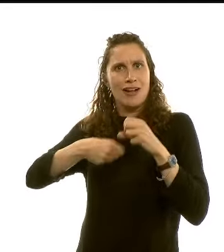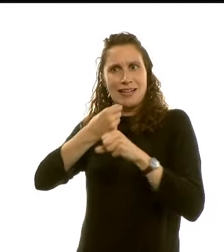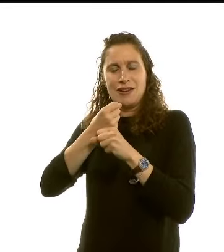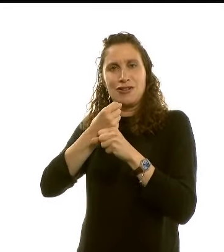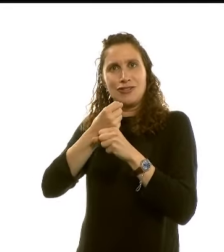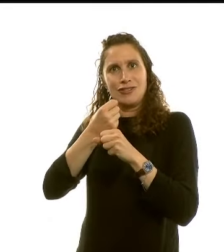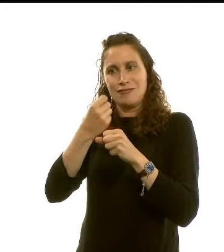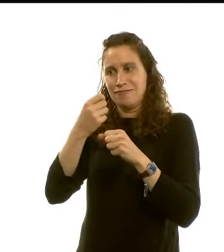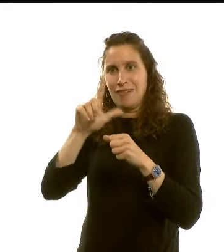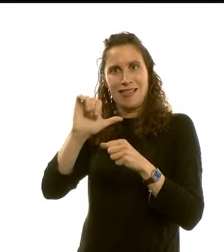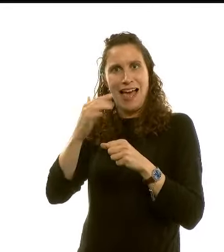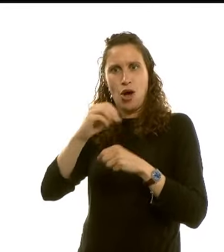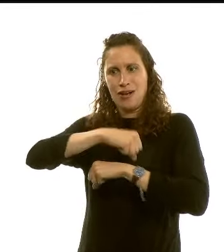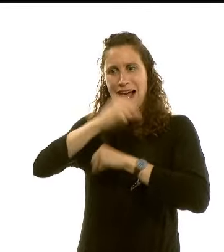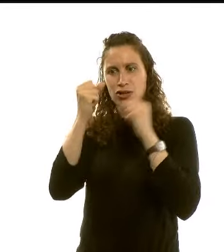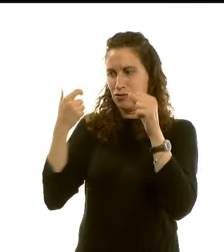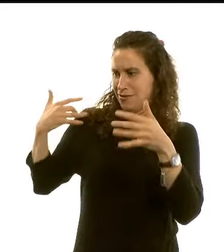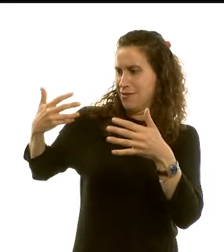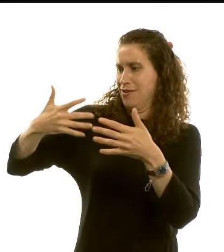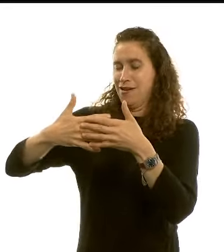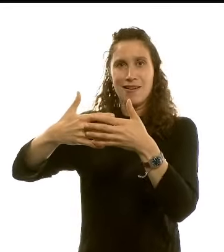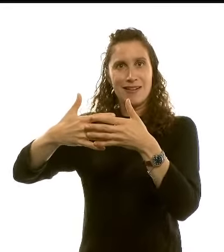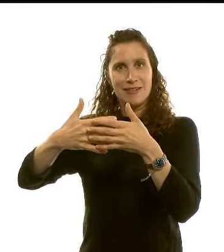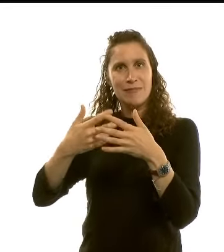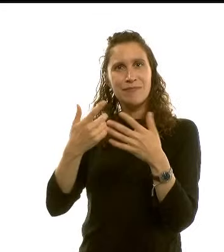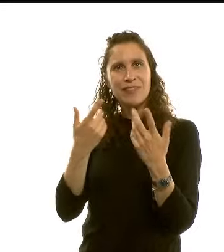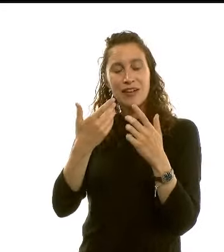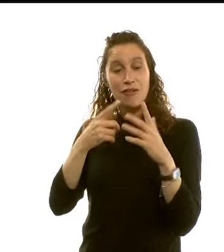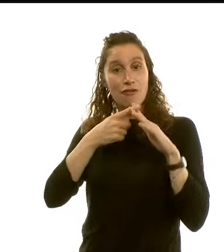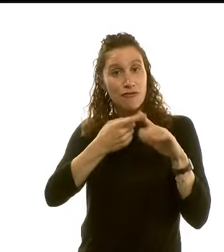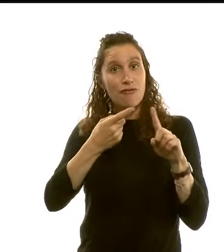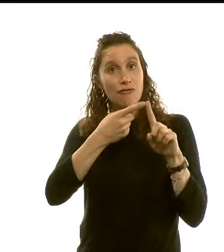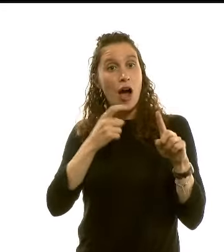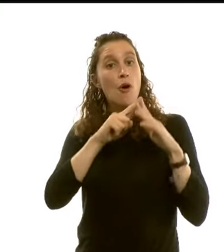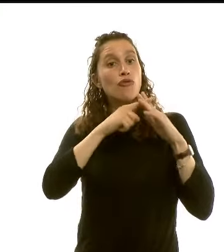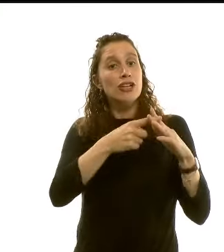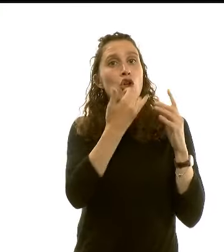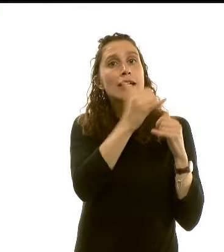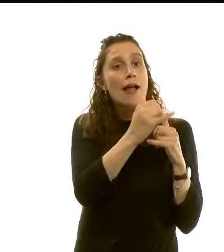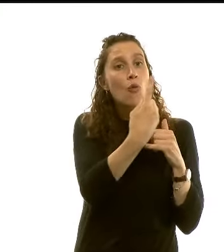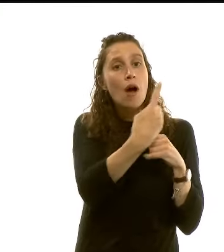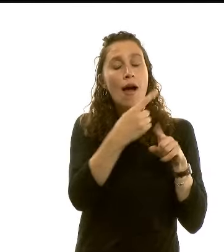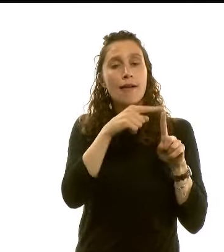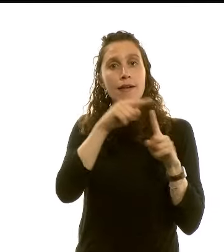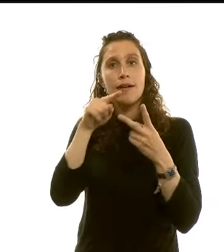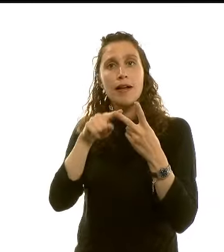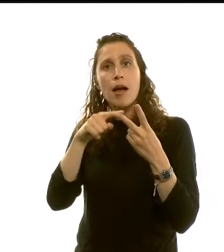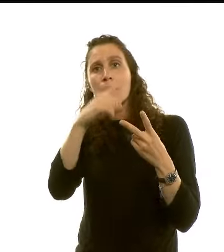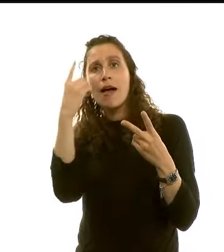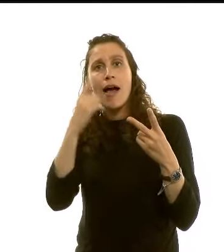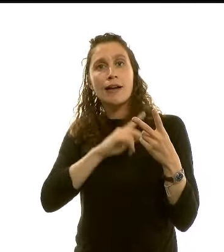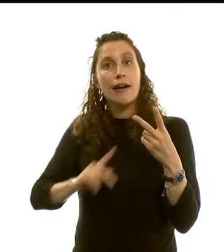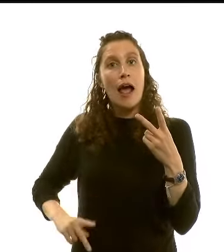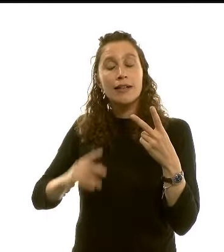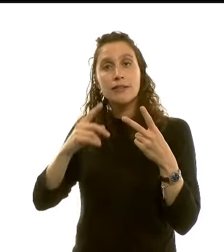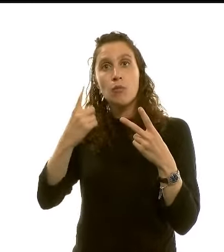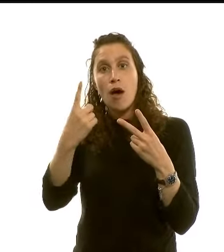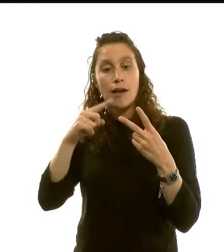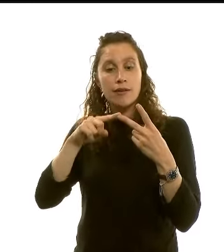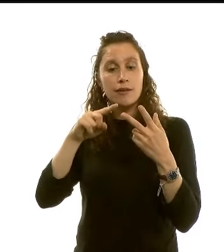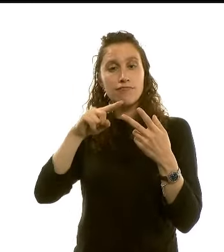have come before it. So we've taken inspiration from the original Yellow Castle, we've taken inspiration from the Black Knight's Castle, from some of the old